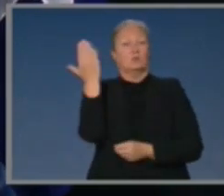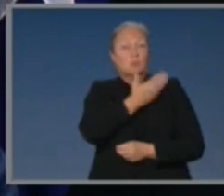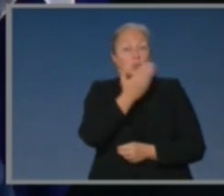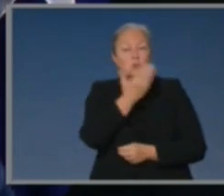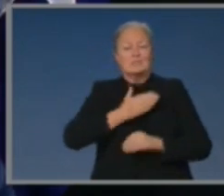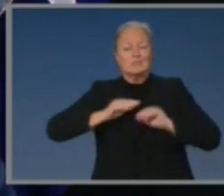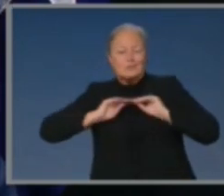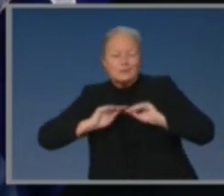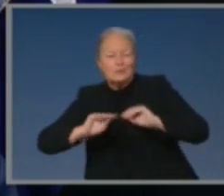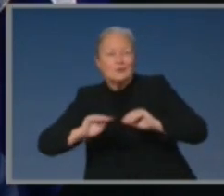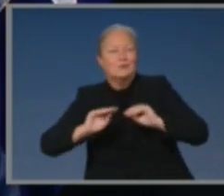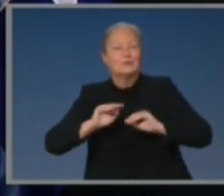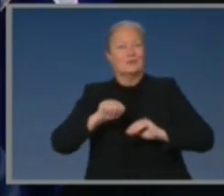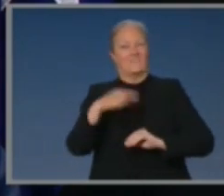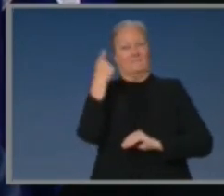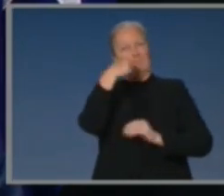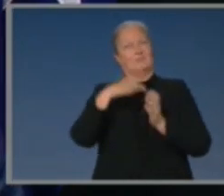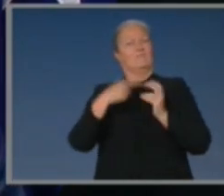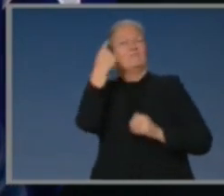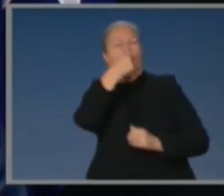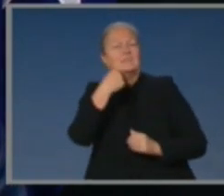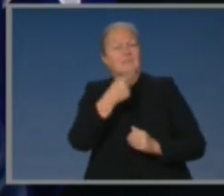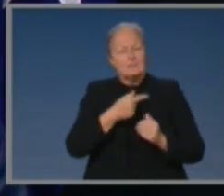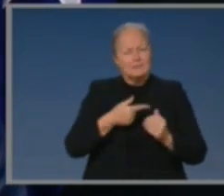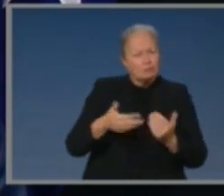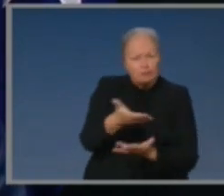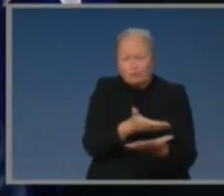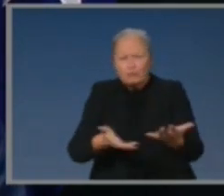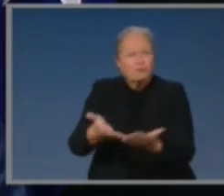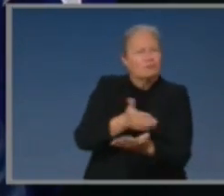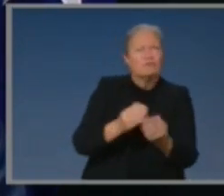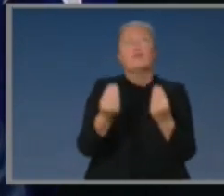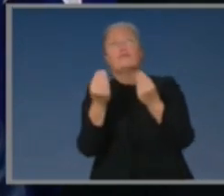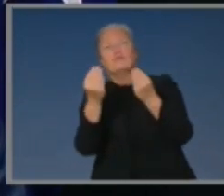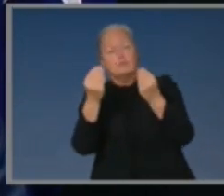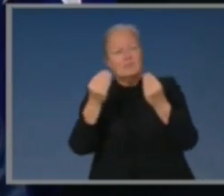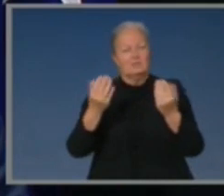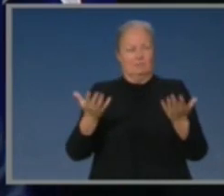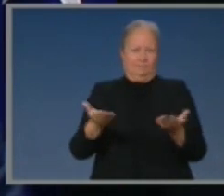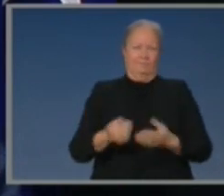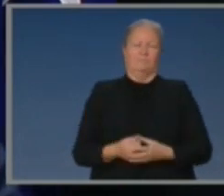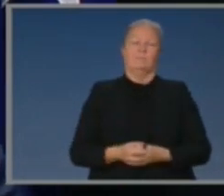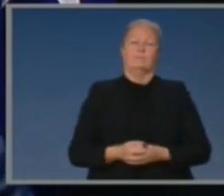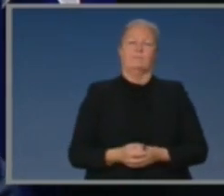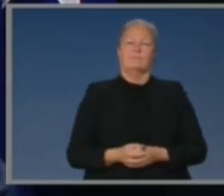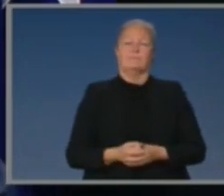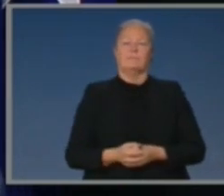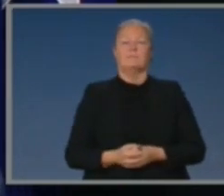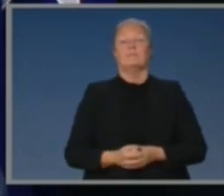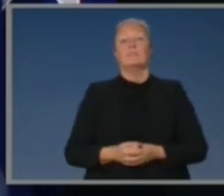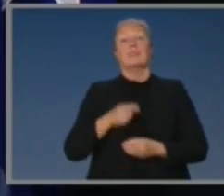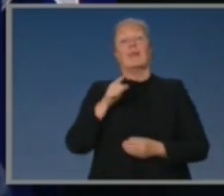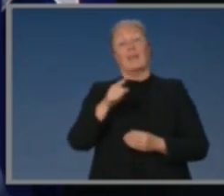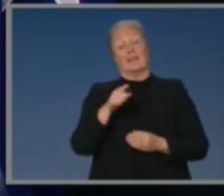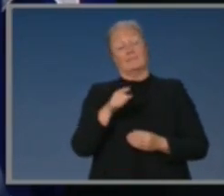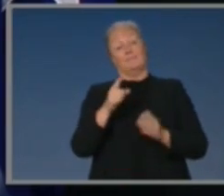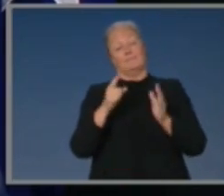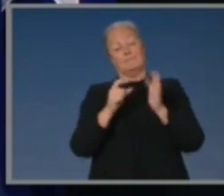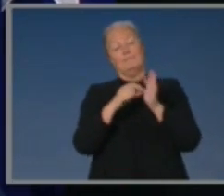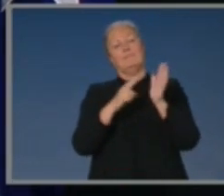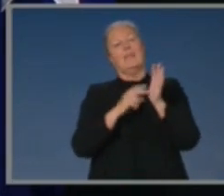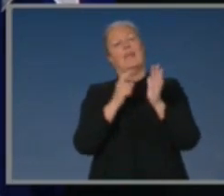on that basis we are happy to encourage them in the way that we're bringing forward funding. So the Premier in Victoria will continue to